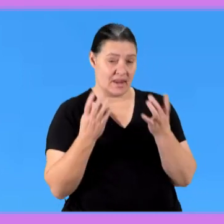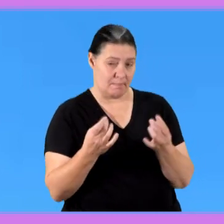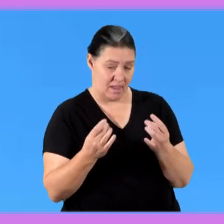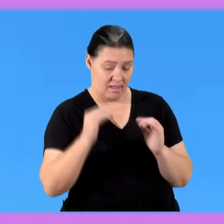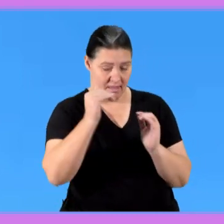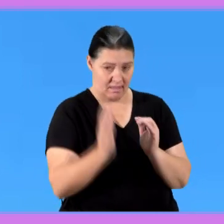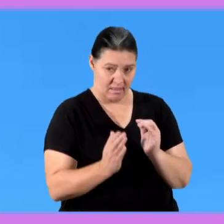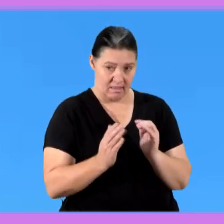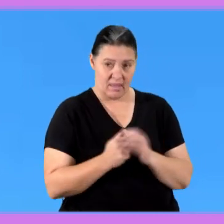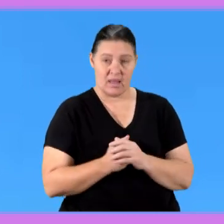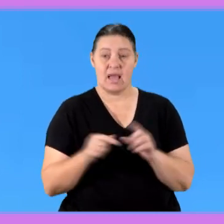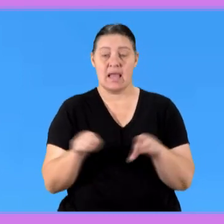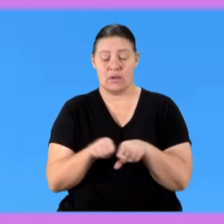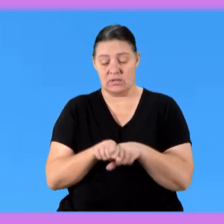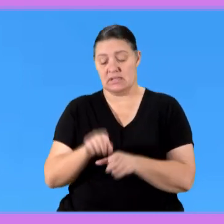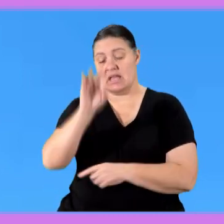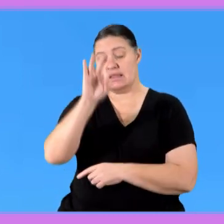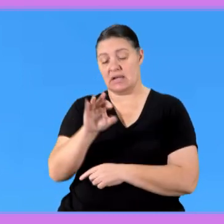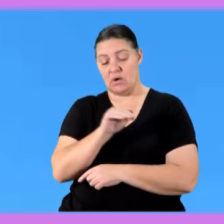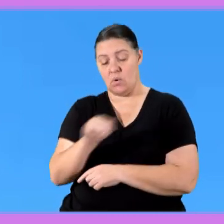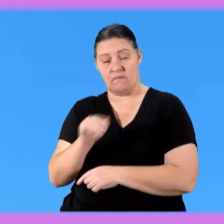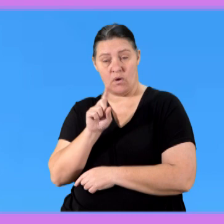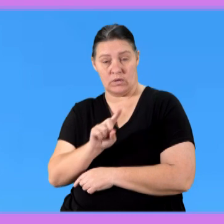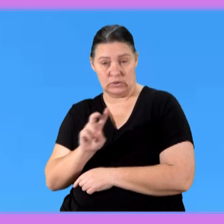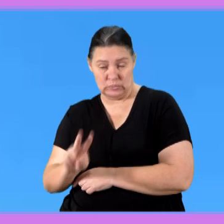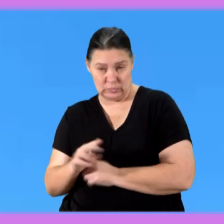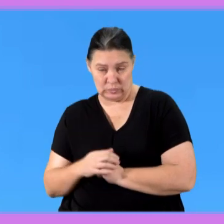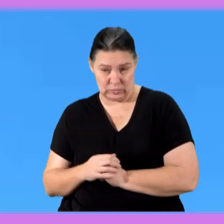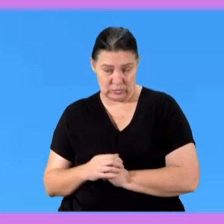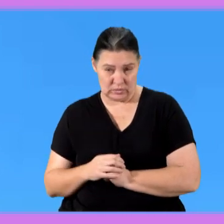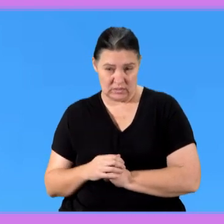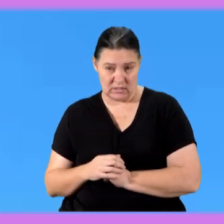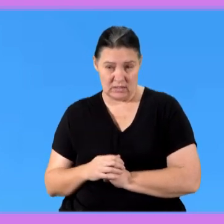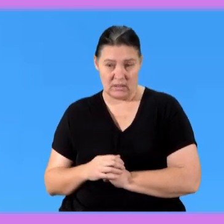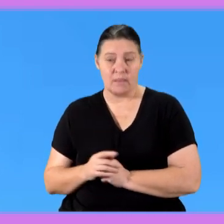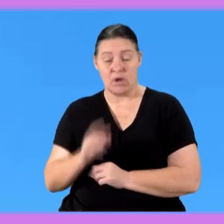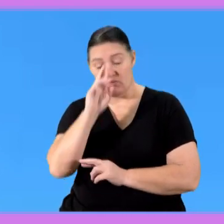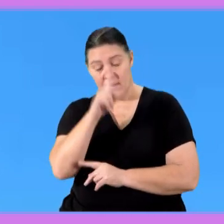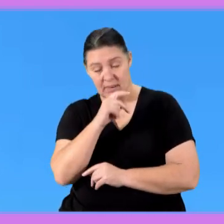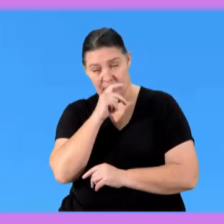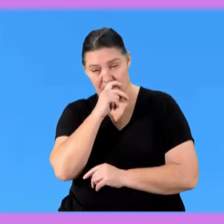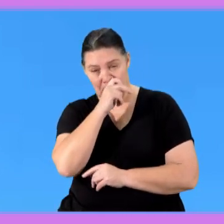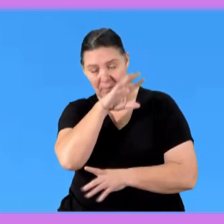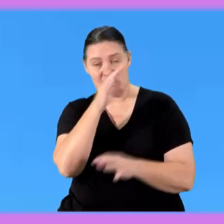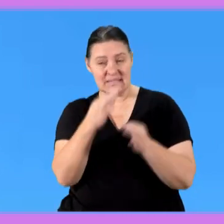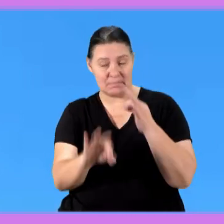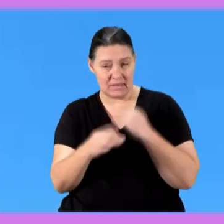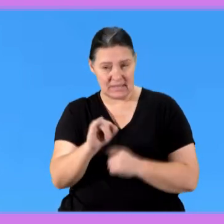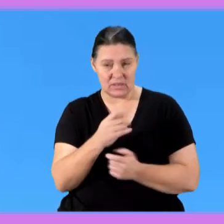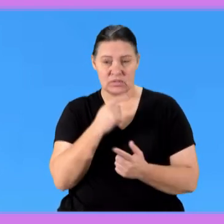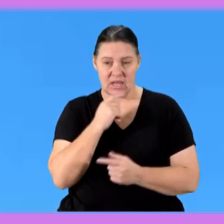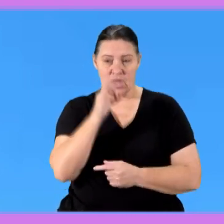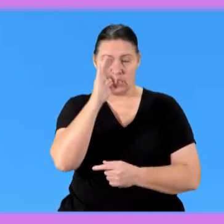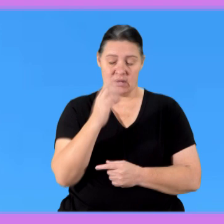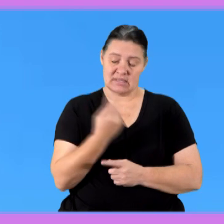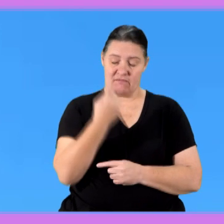number, as we indicated, is 3 out of a possible 12. And remember, we can simplify this still by